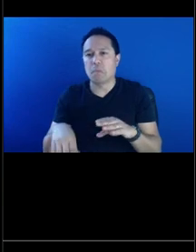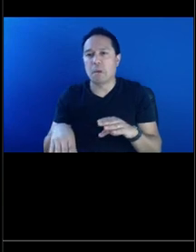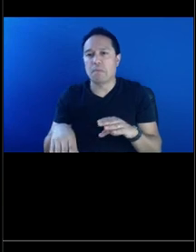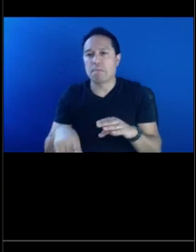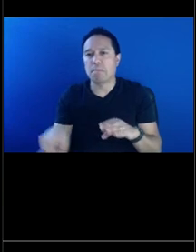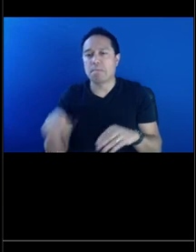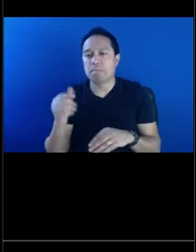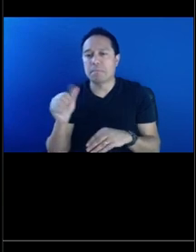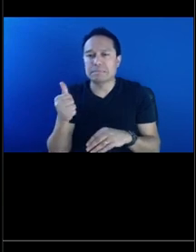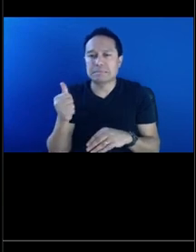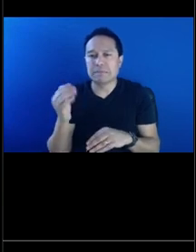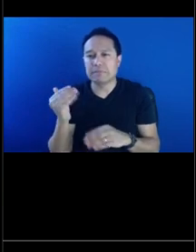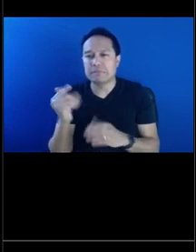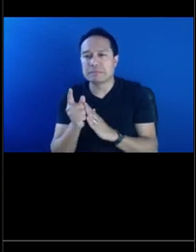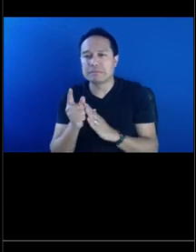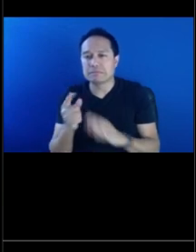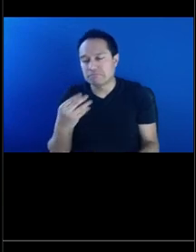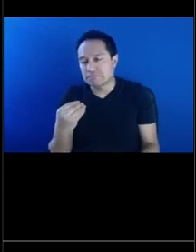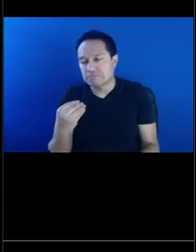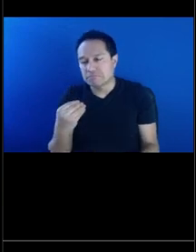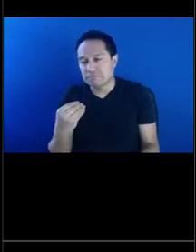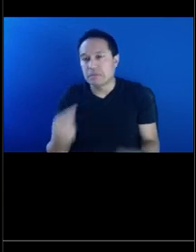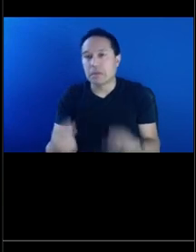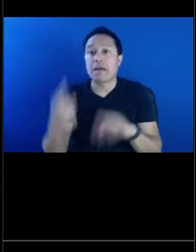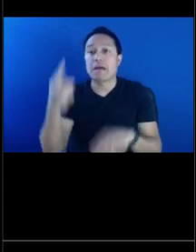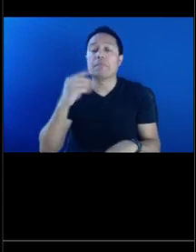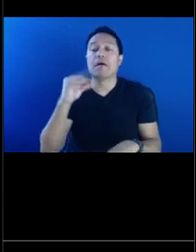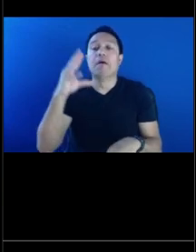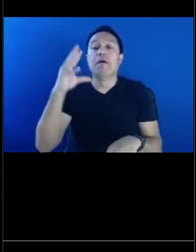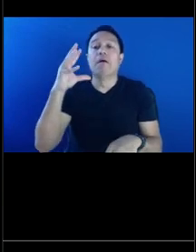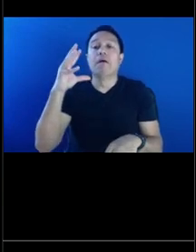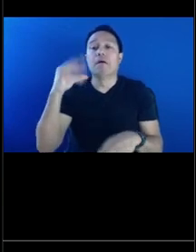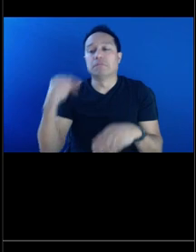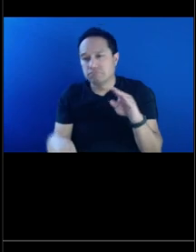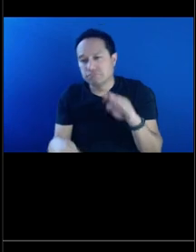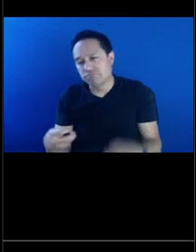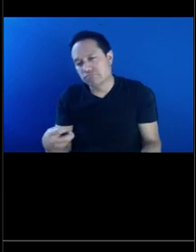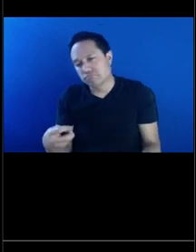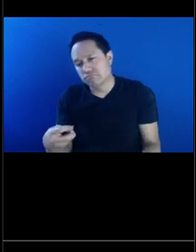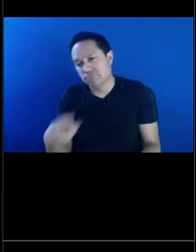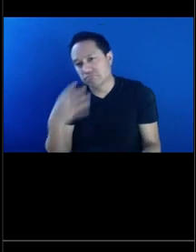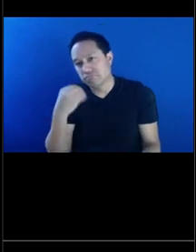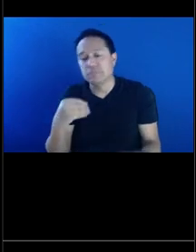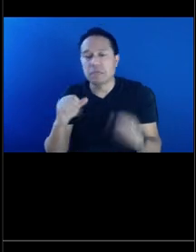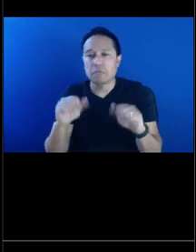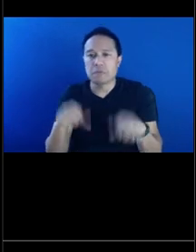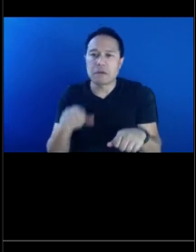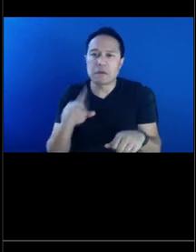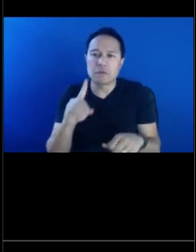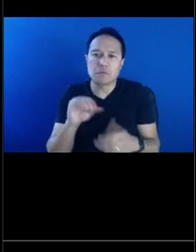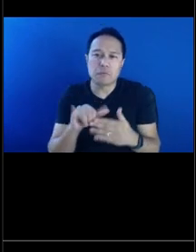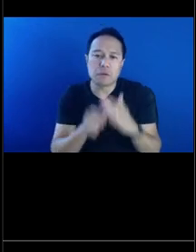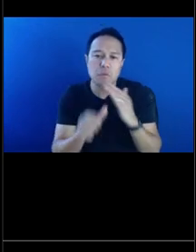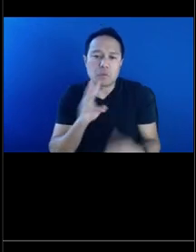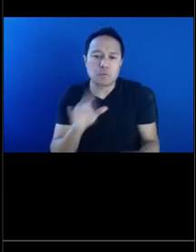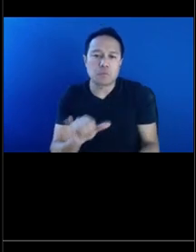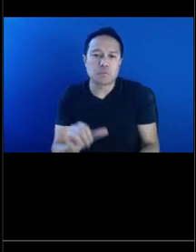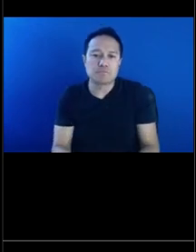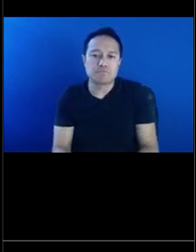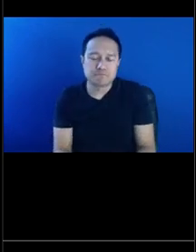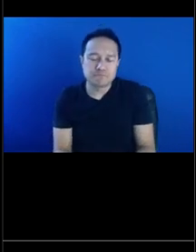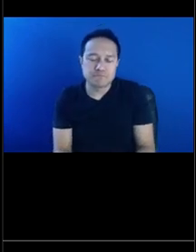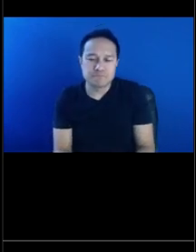minutes at a time, and then come up for a breath and then go right back down and go back to sleep. So they can sleep at sea too. Great. Interesting.